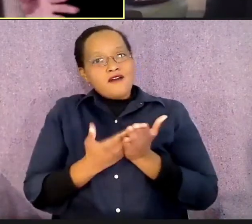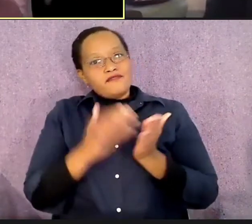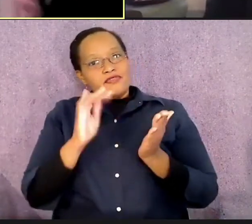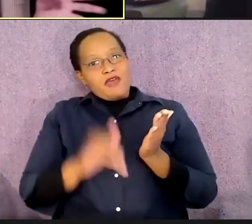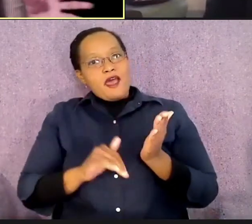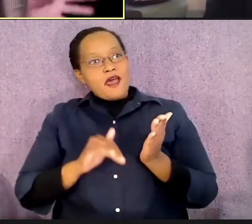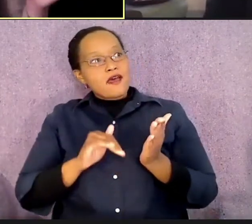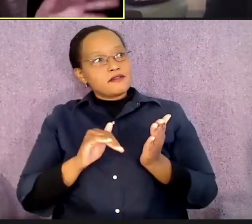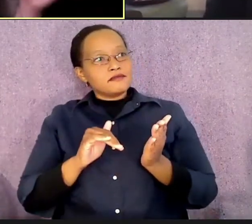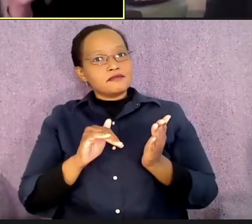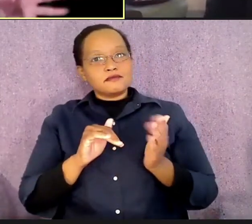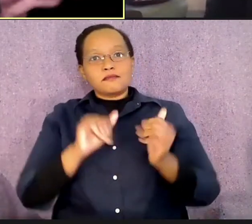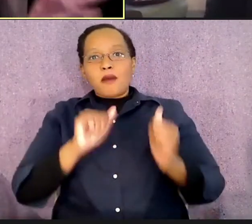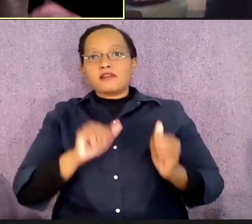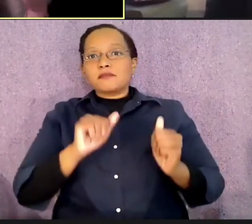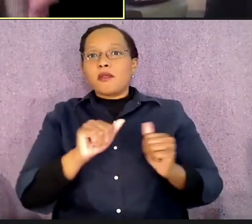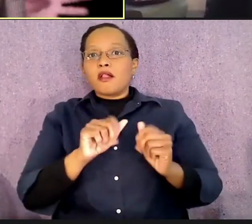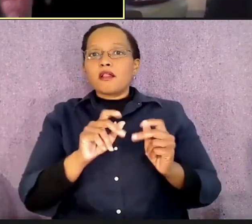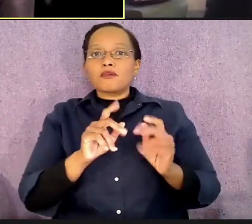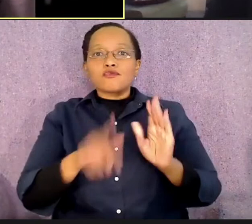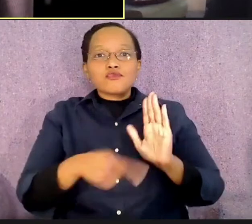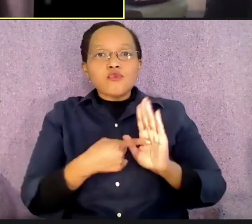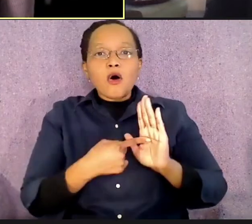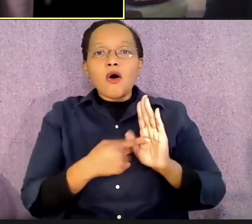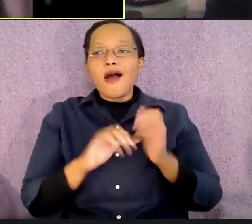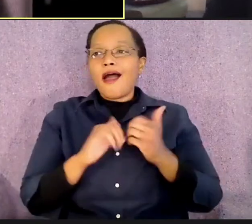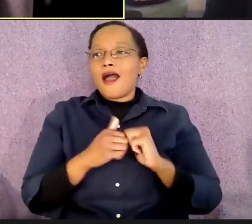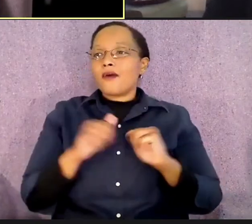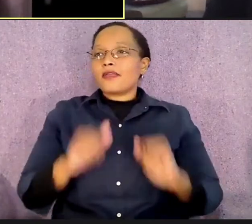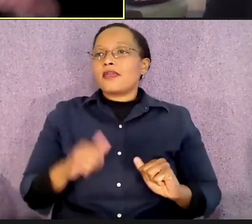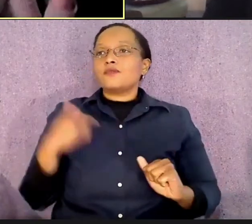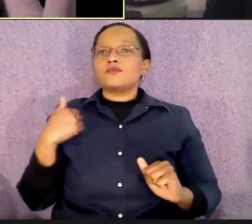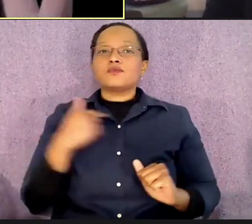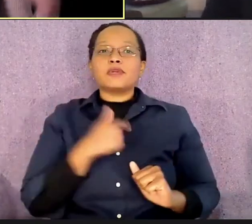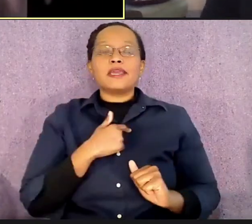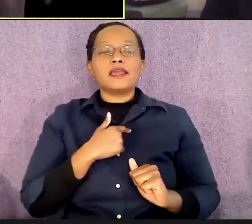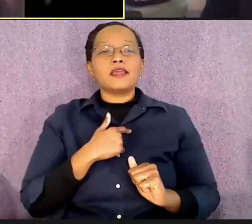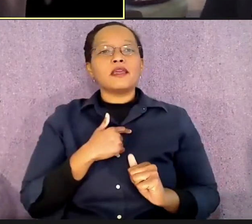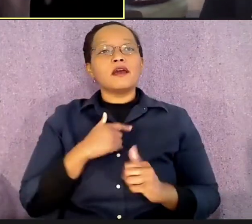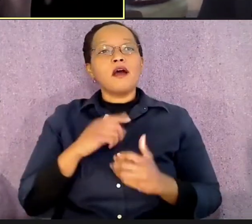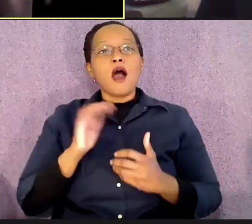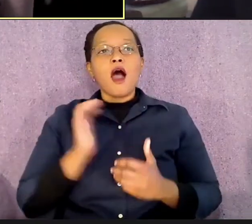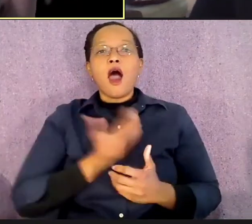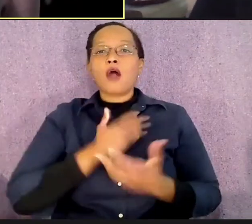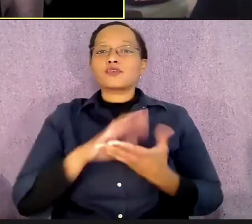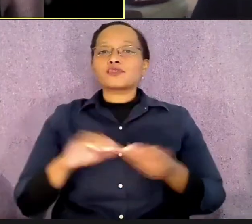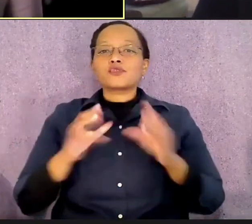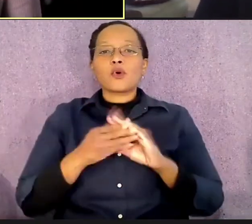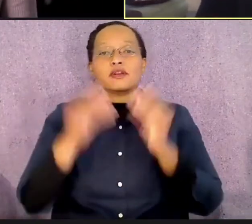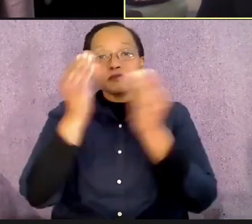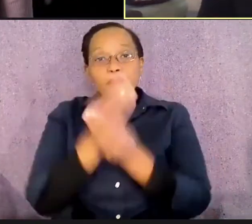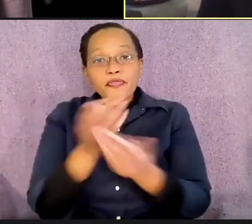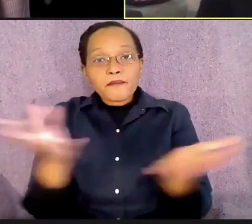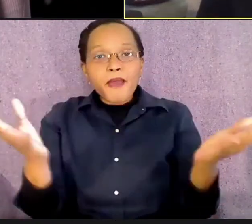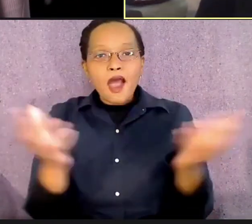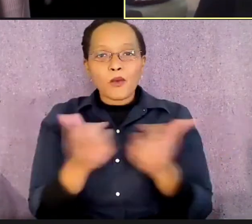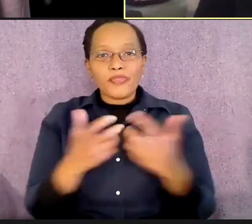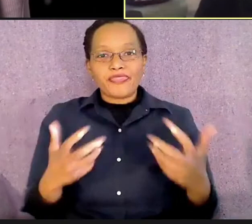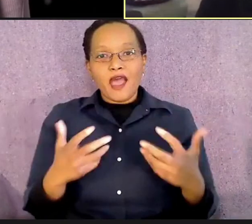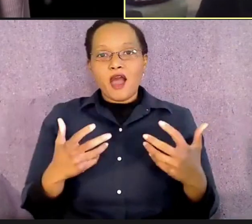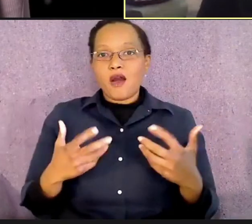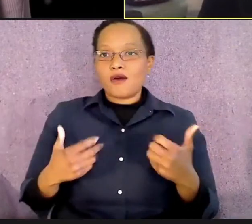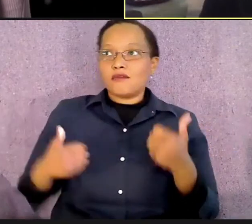when can we like get the stories that we want out there and not have it like blocked by those who are above us. Yeah. Well, one thing is I